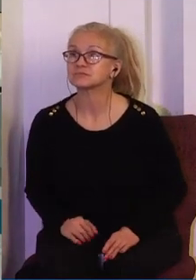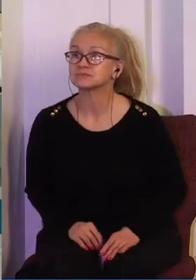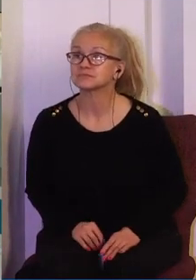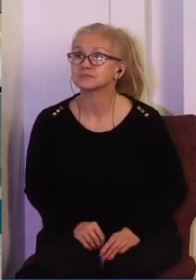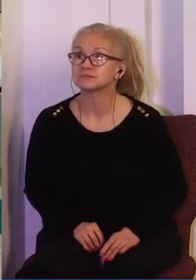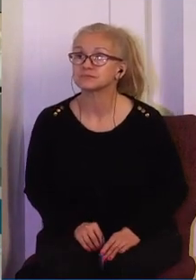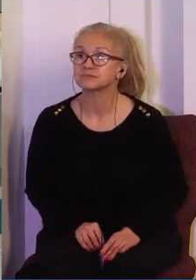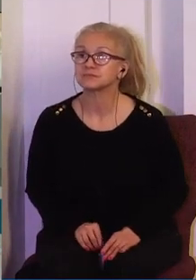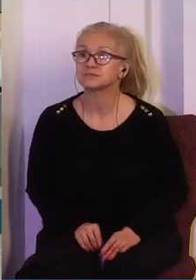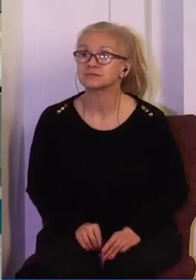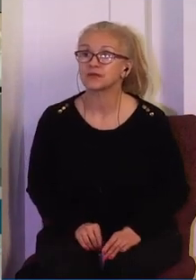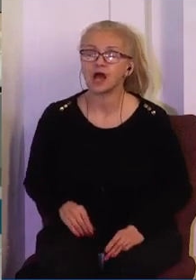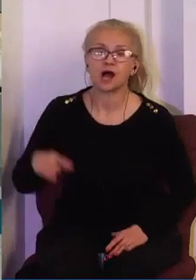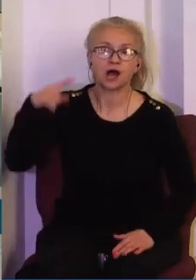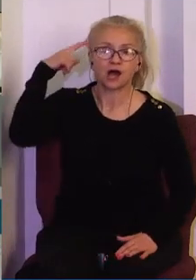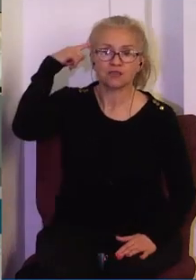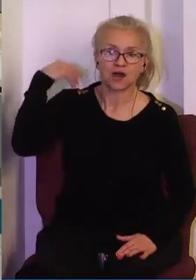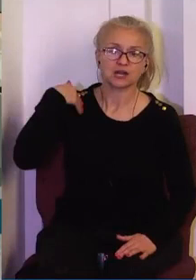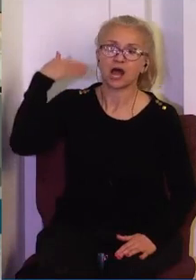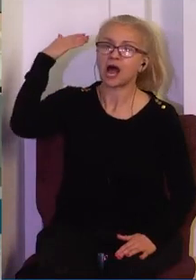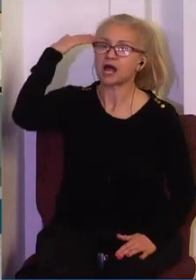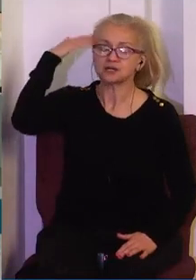thought I knew the way.